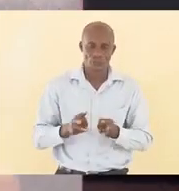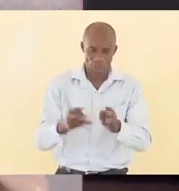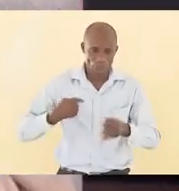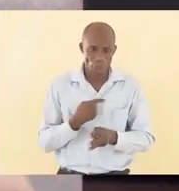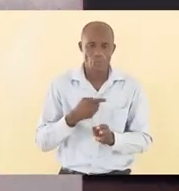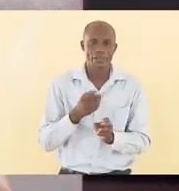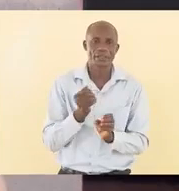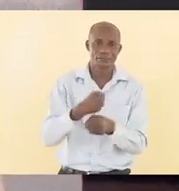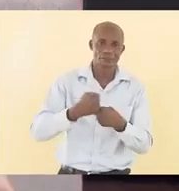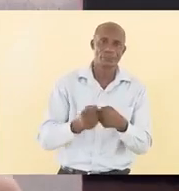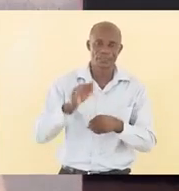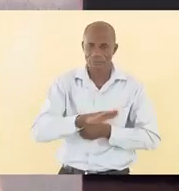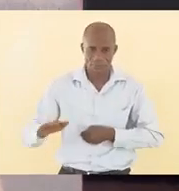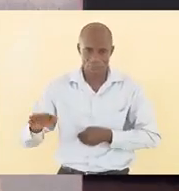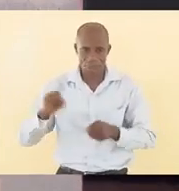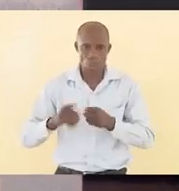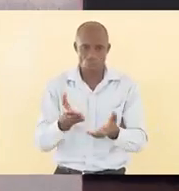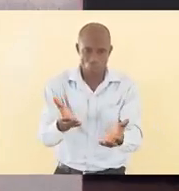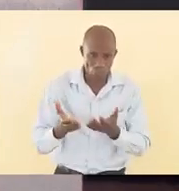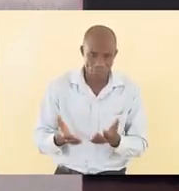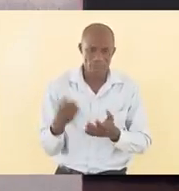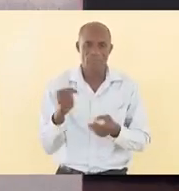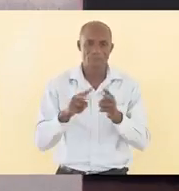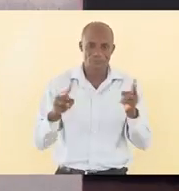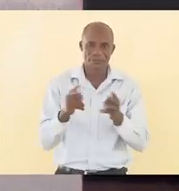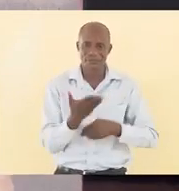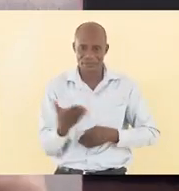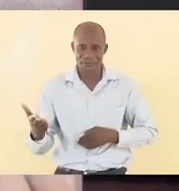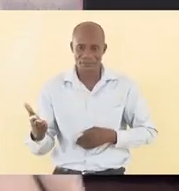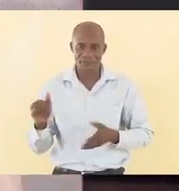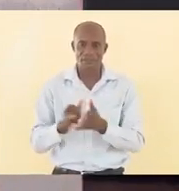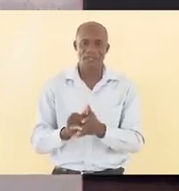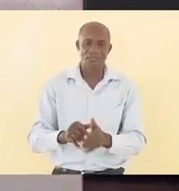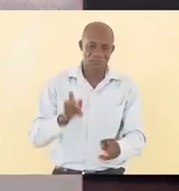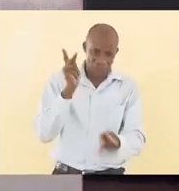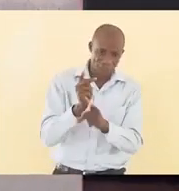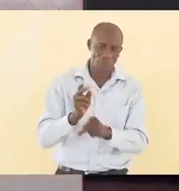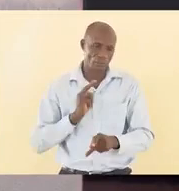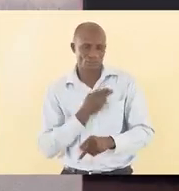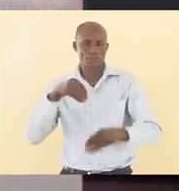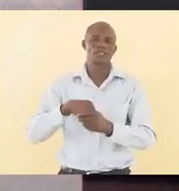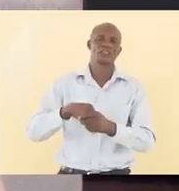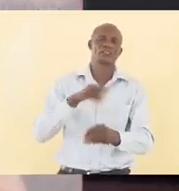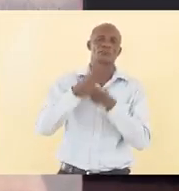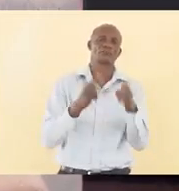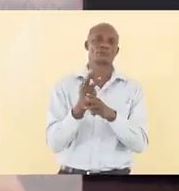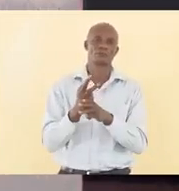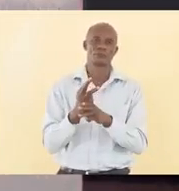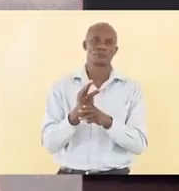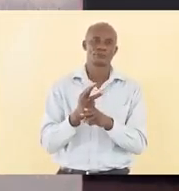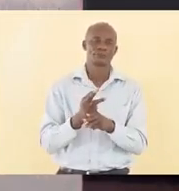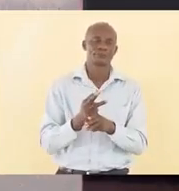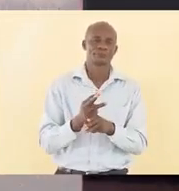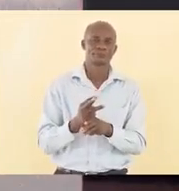way we nurture children to desire the very things that root us in the world, that make